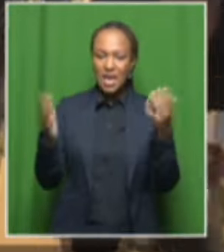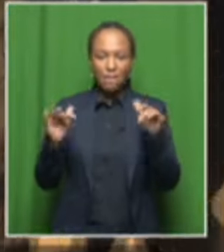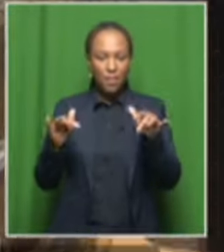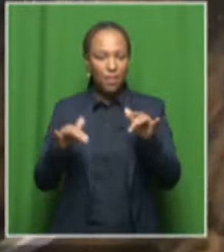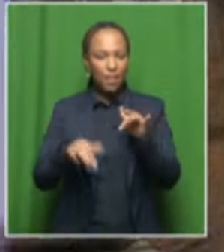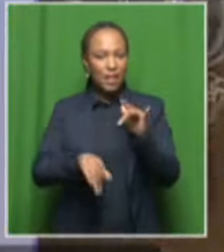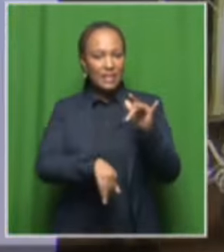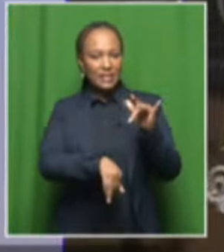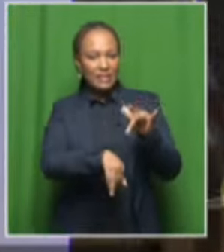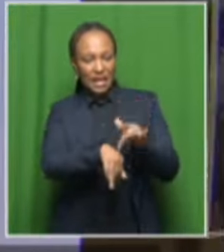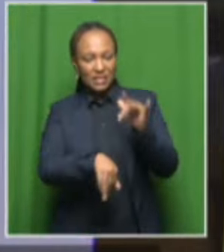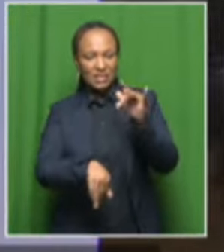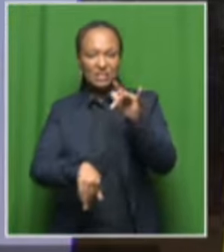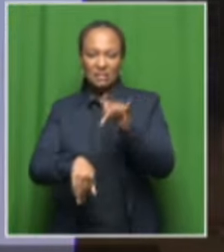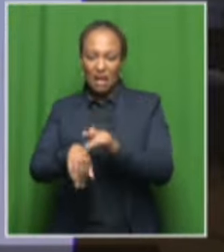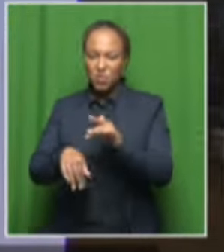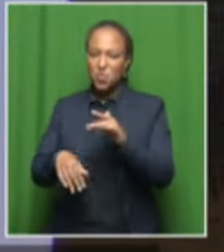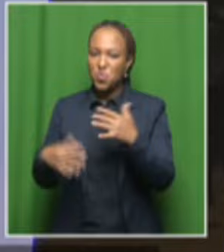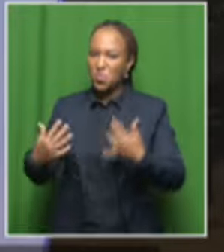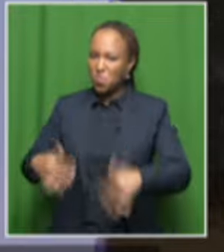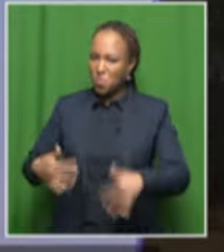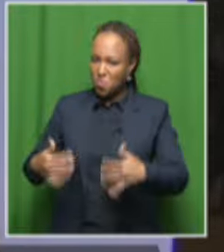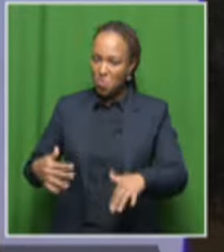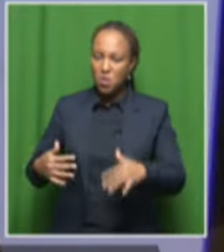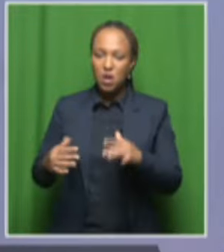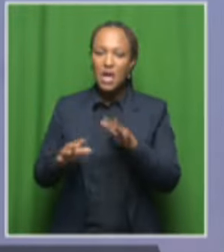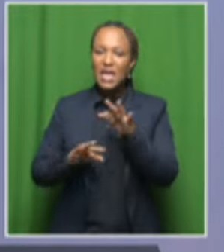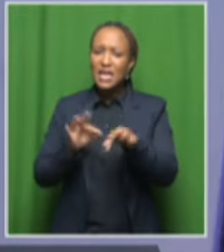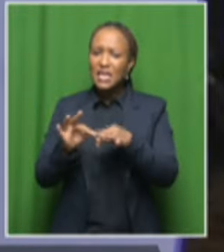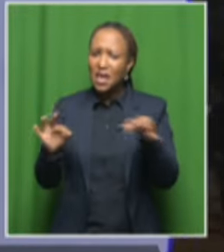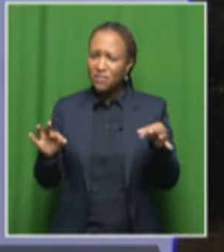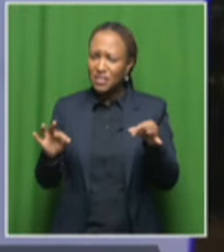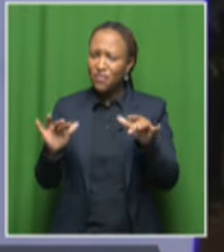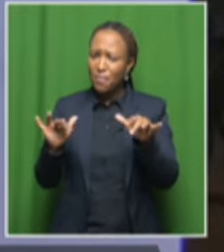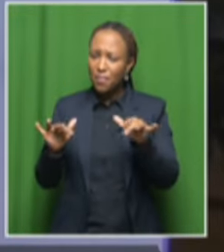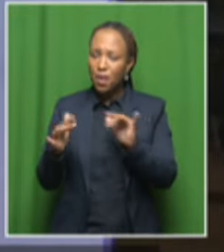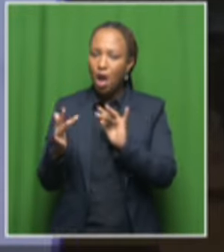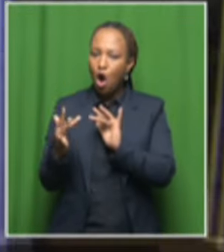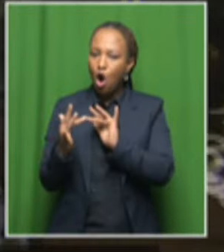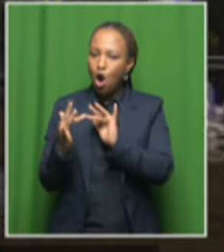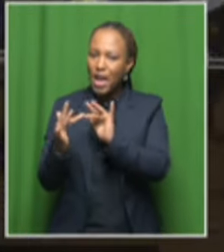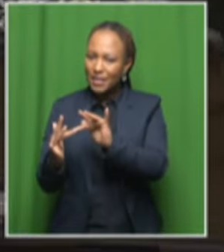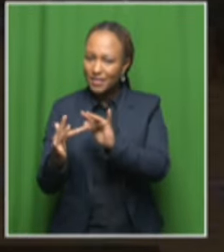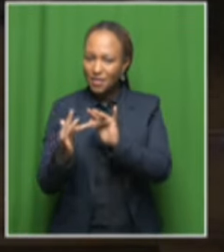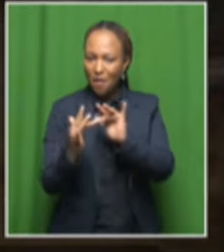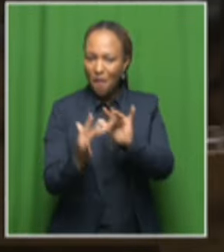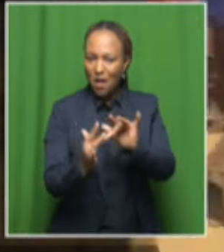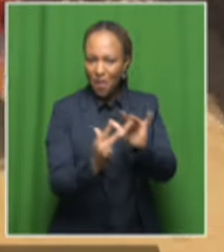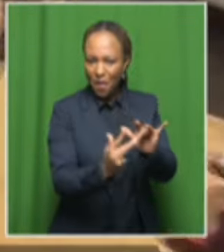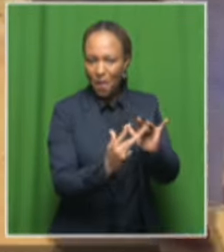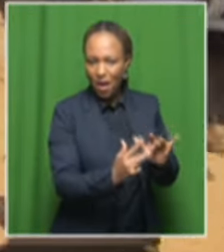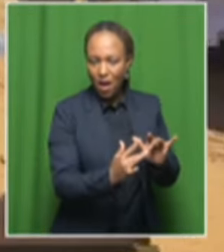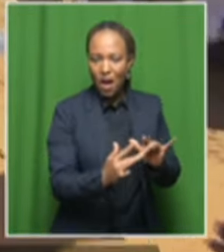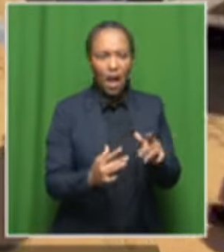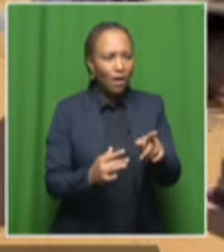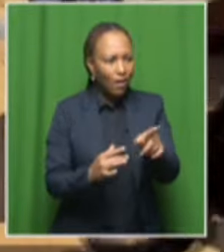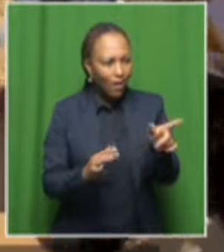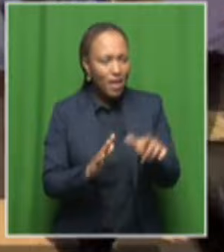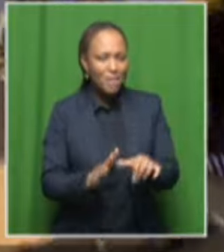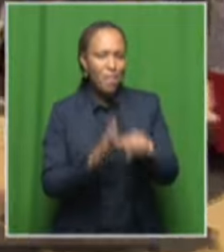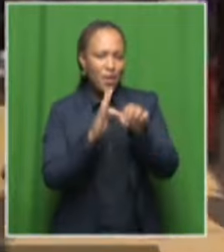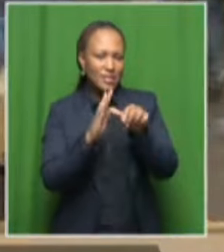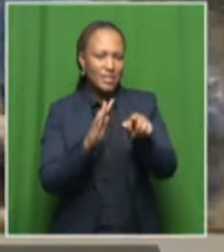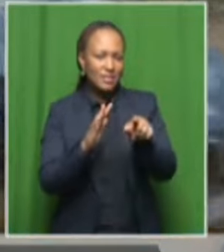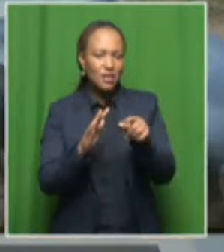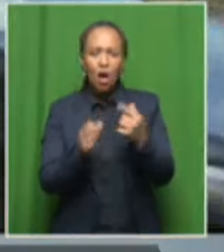people. He had a gift to connect with people and made them feel that they mattered. He looked